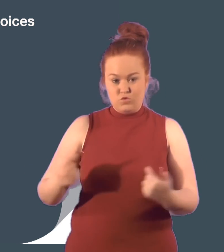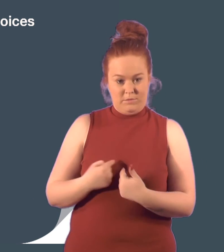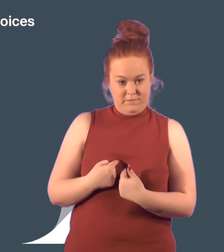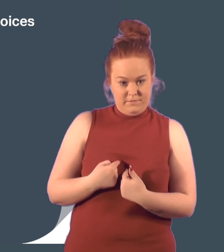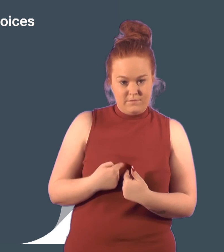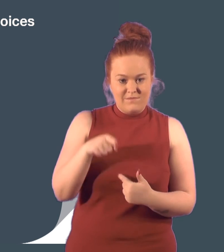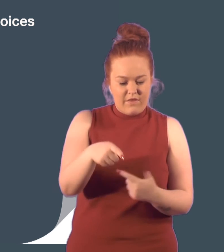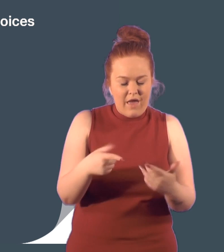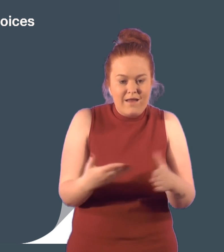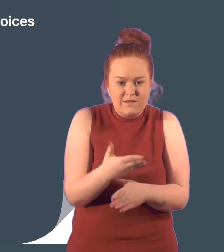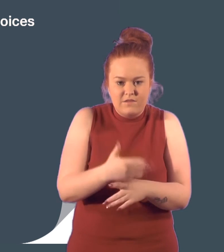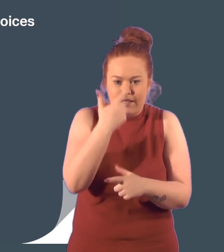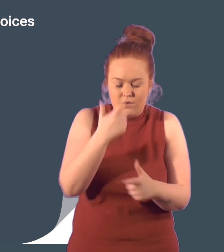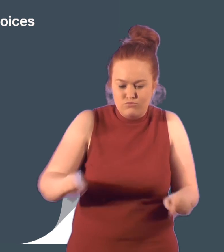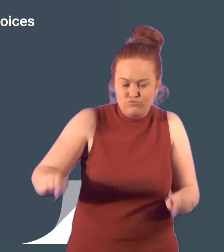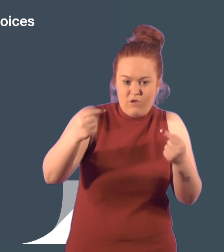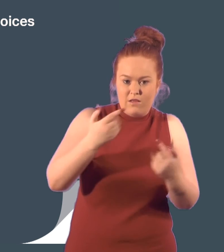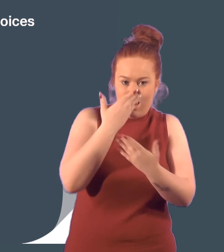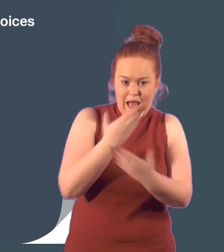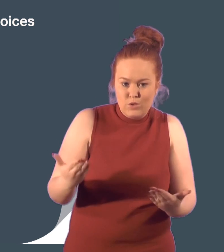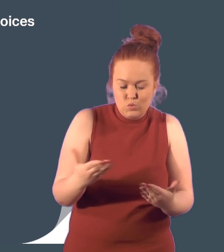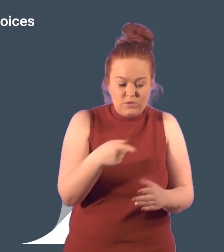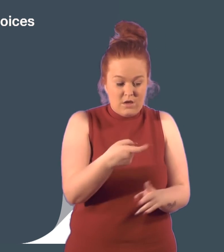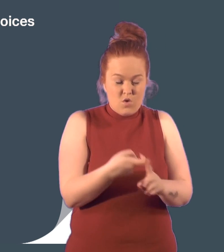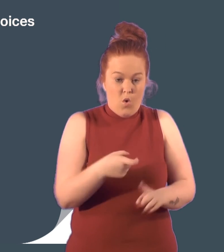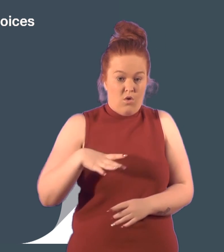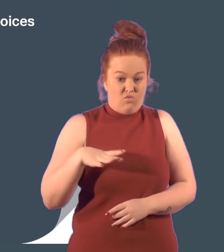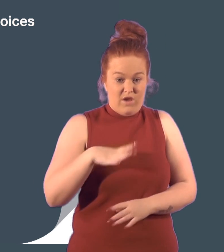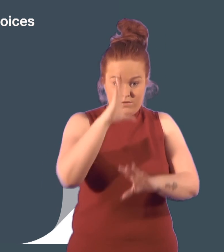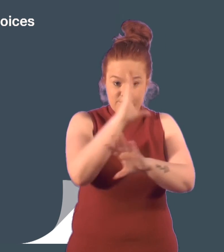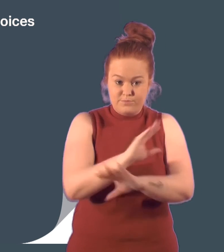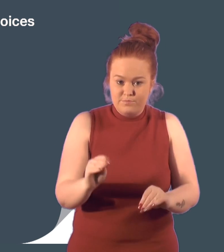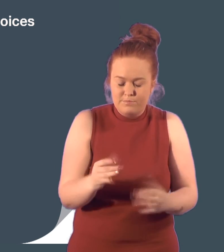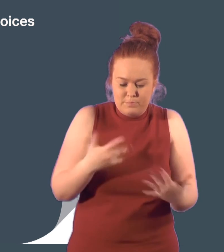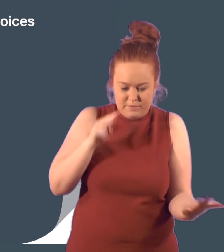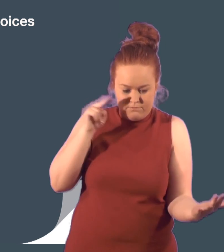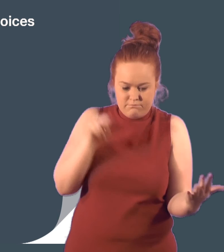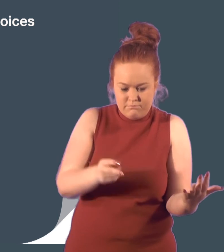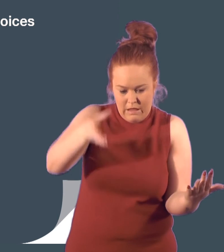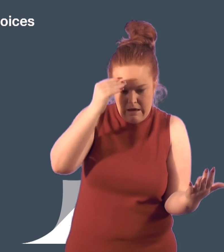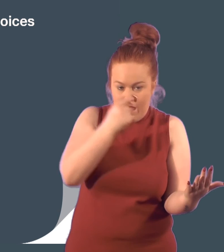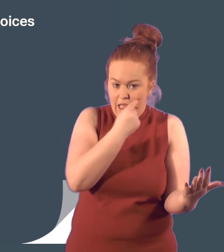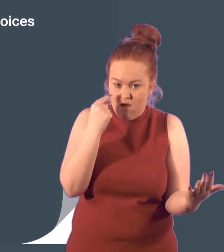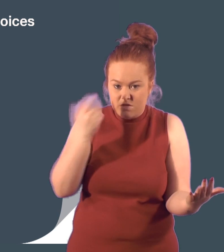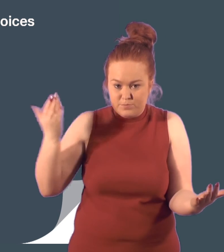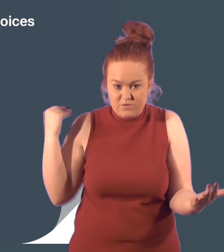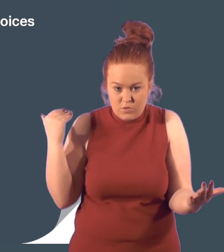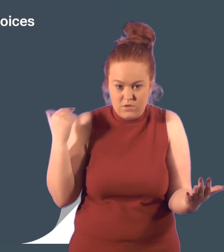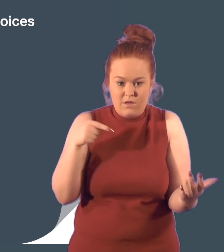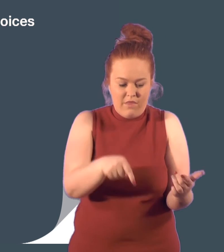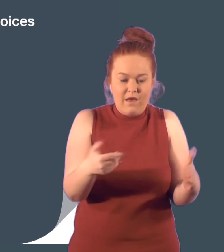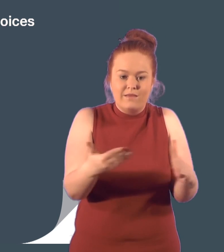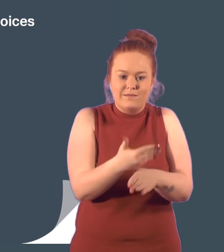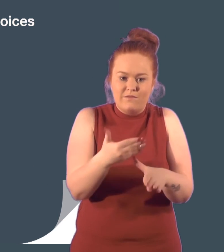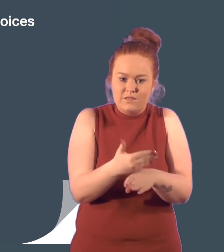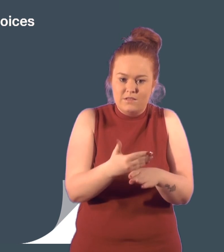This kind of activity can challenge attitudes. As Corin's already mentioned, we've seen evidence that learners have come up to do this activity and then